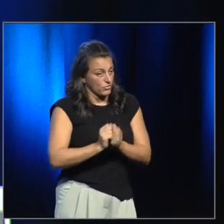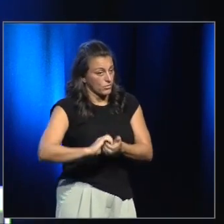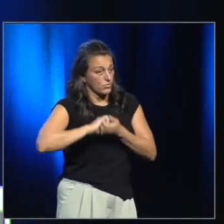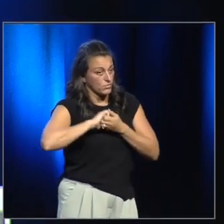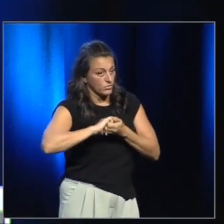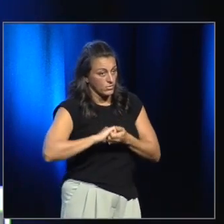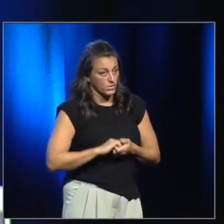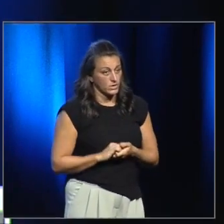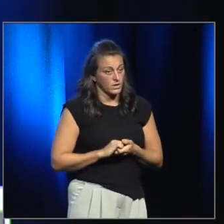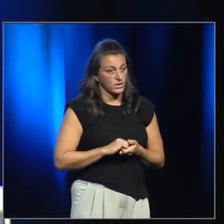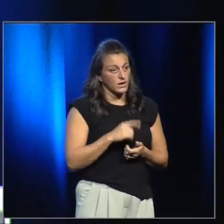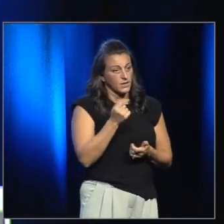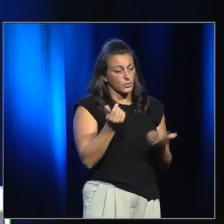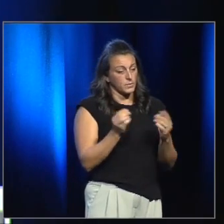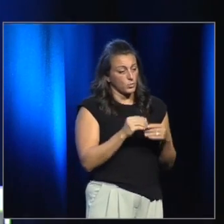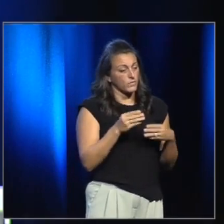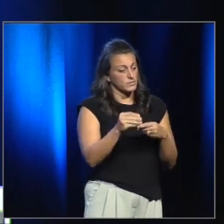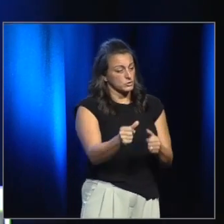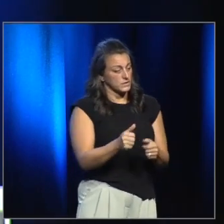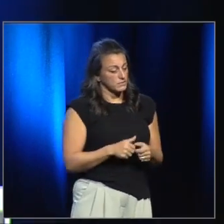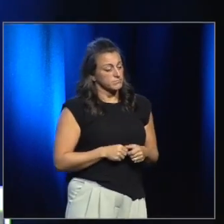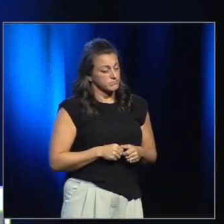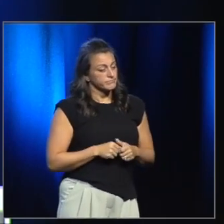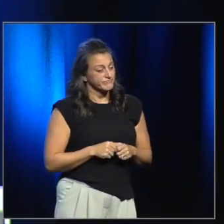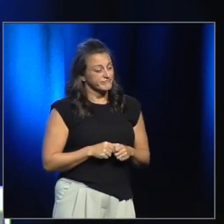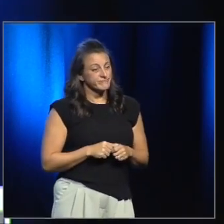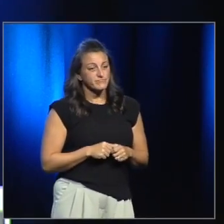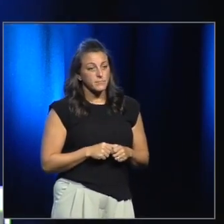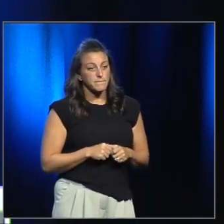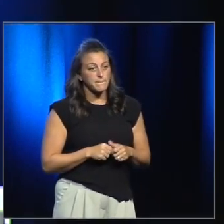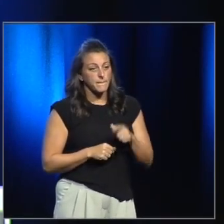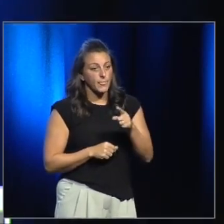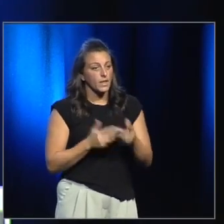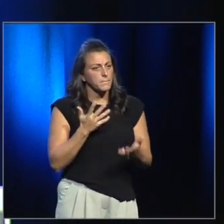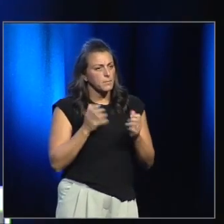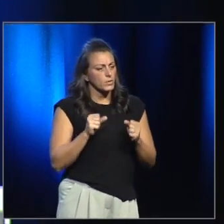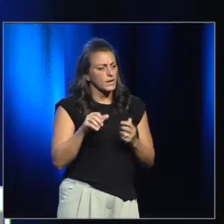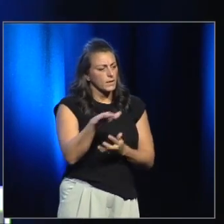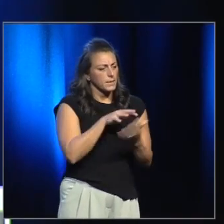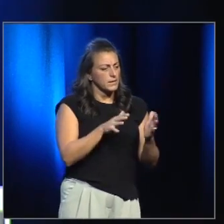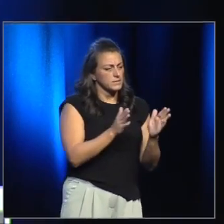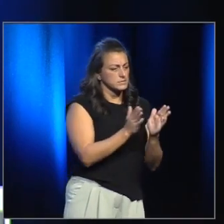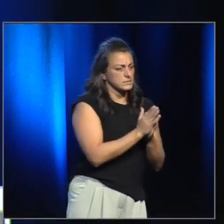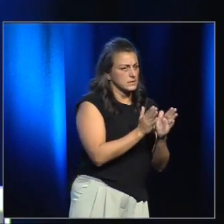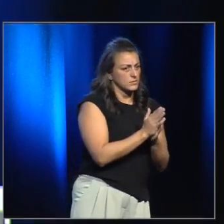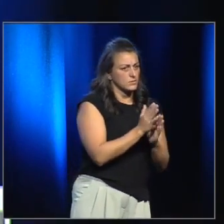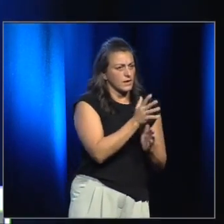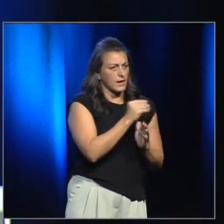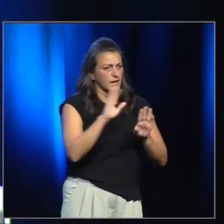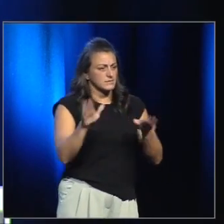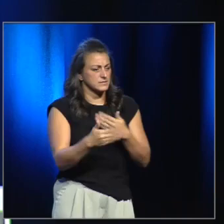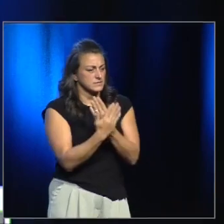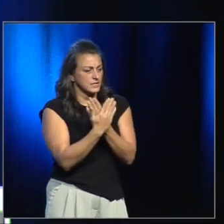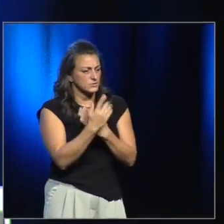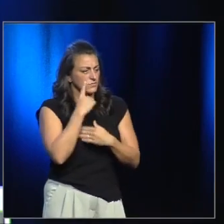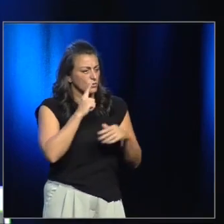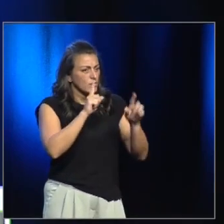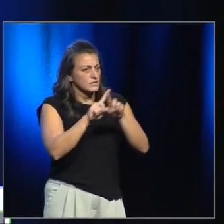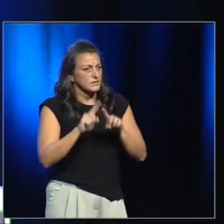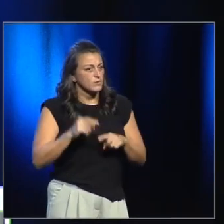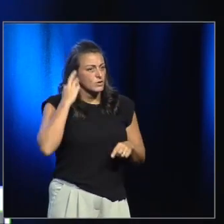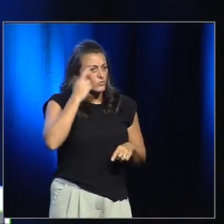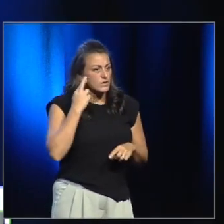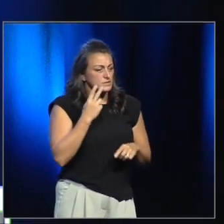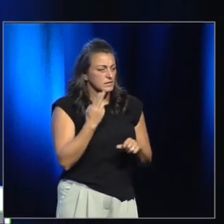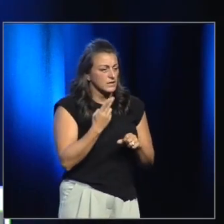more efficient way. Yeah. And maybe combining seals and cetacean for different reasons, using one